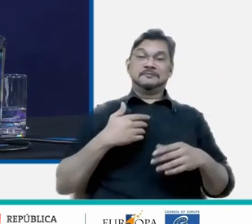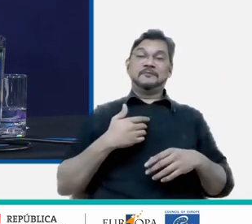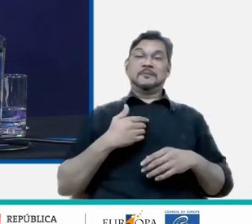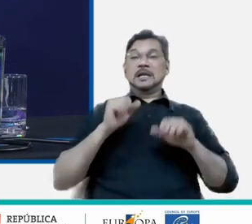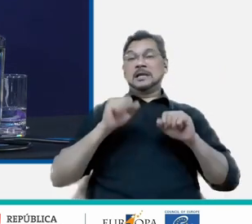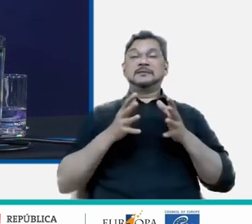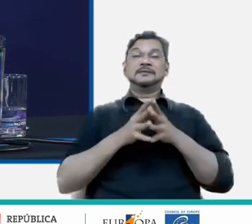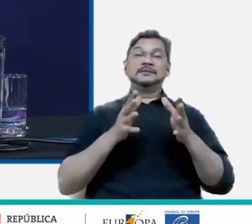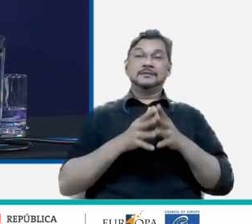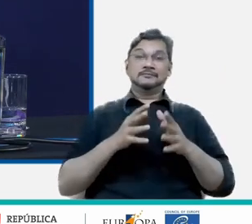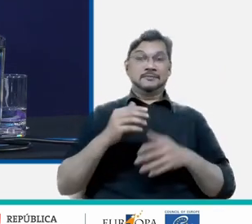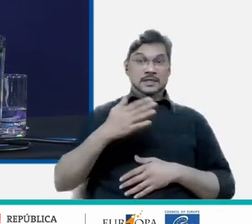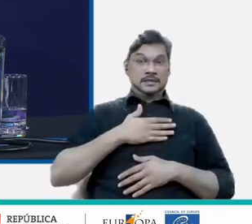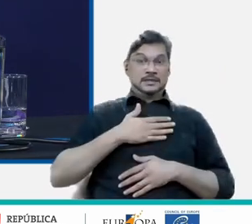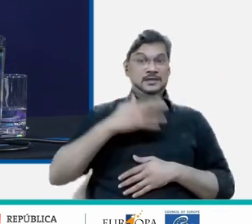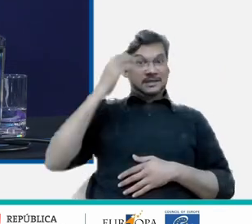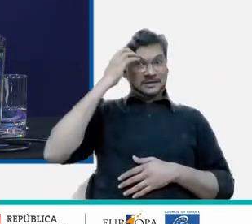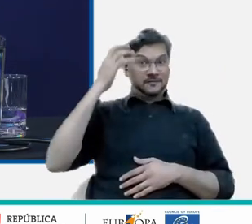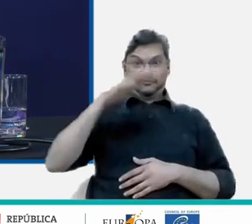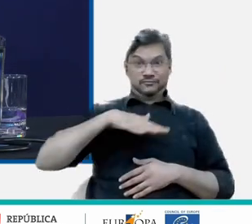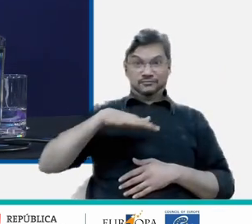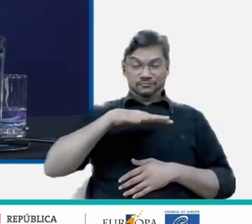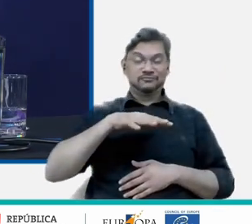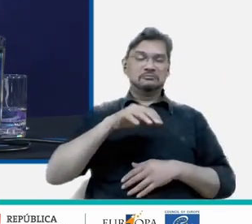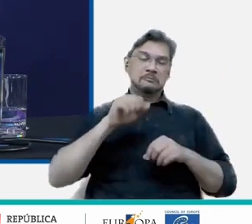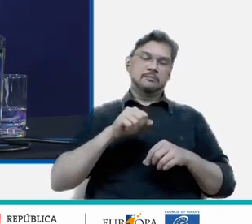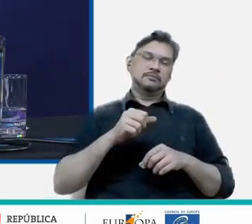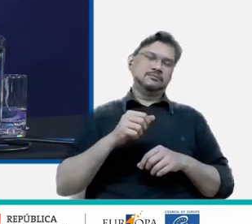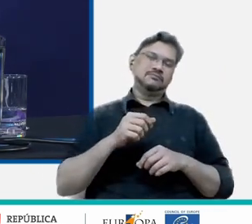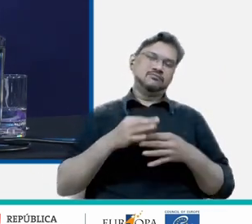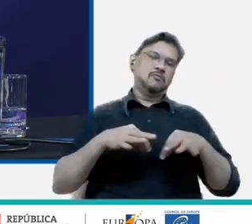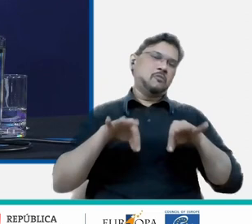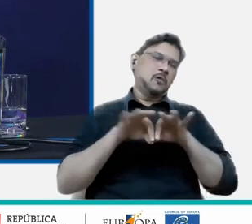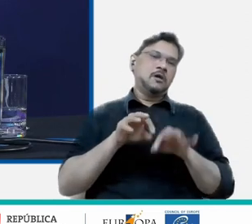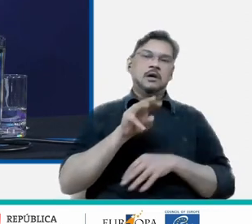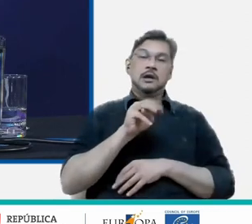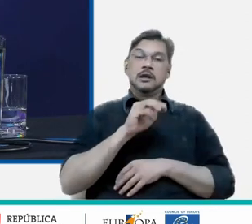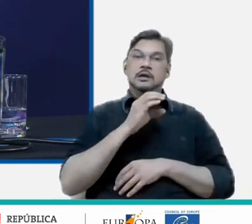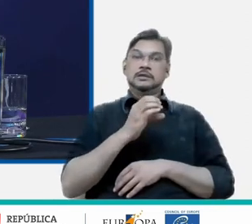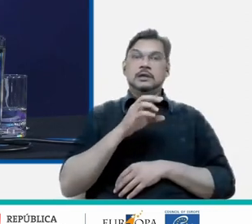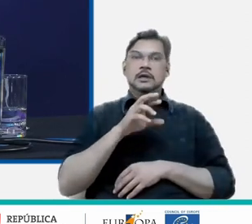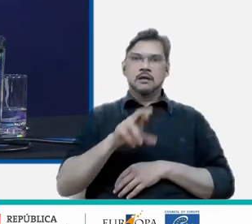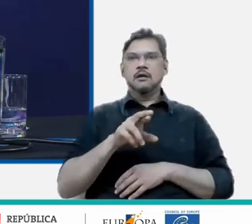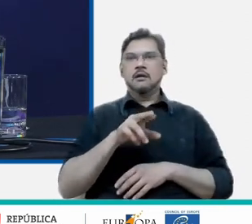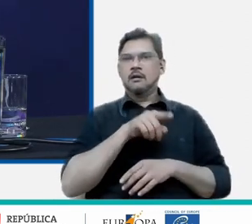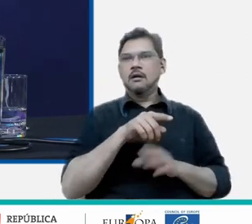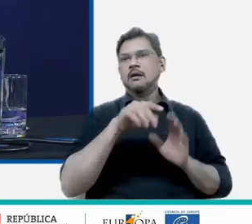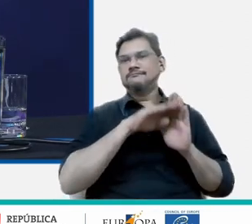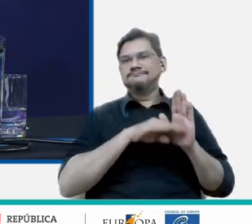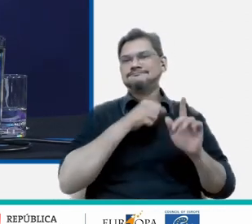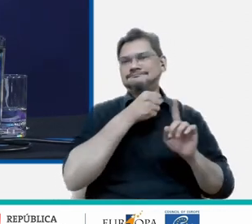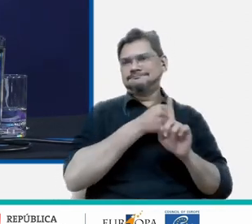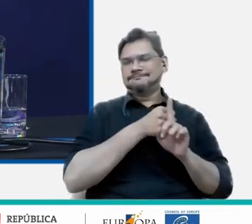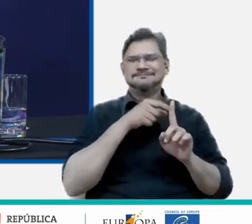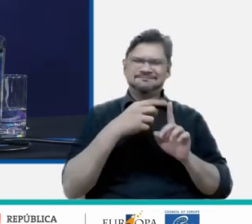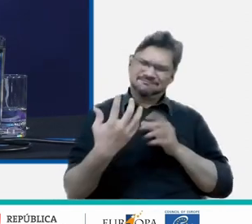our government is really important to be involved in MCR campaign, because we